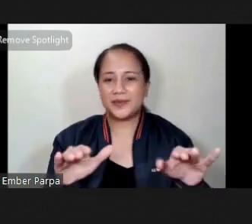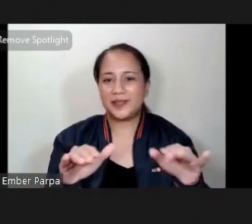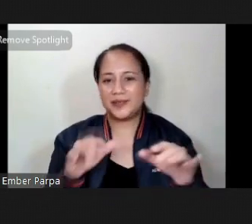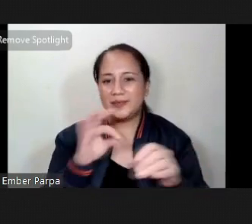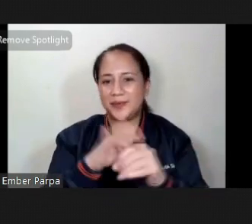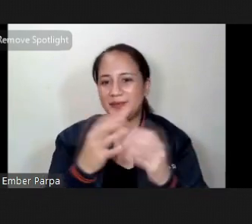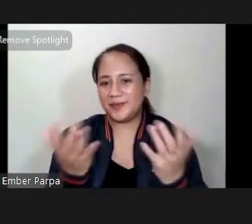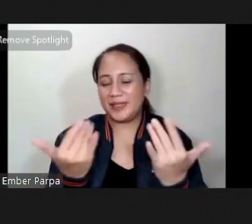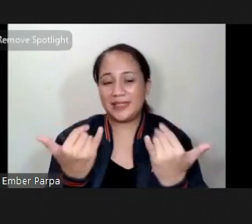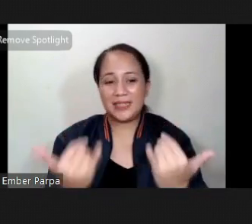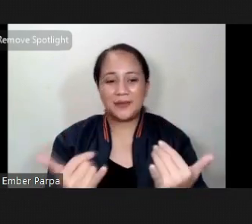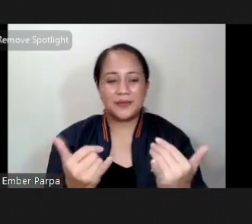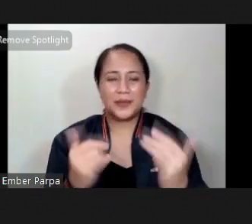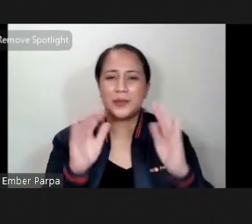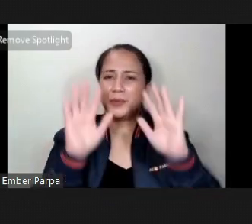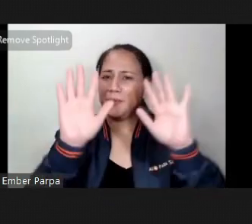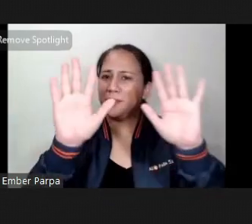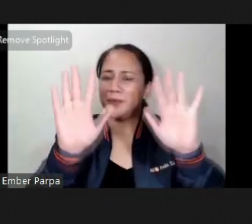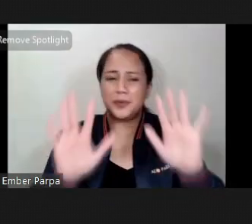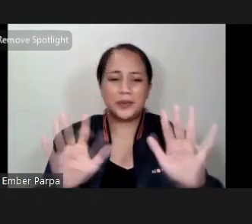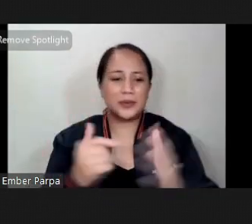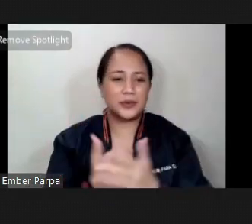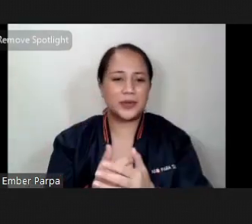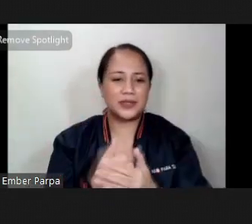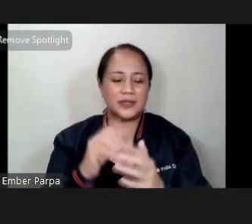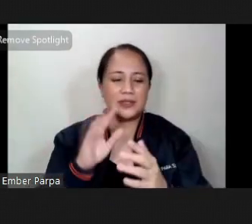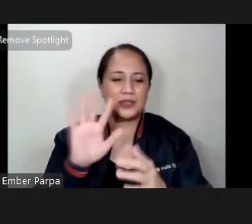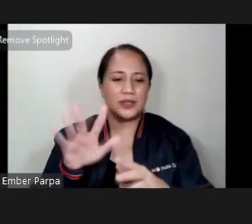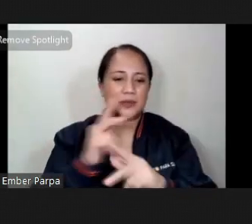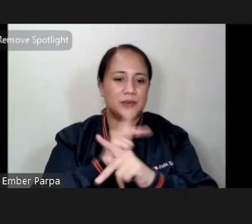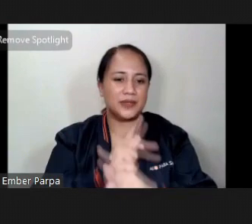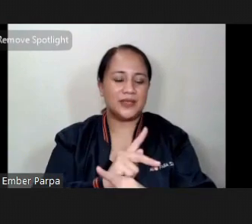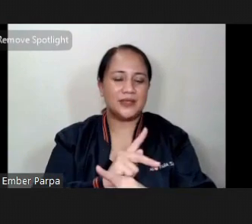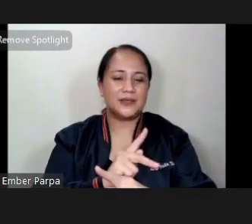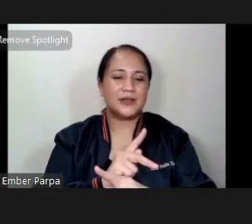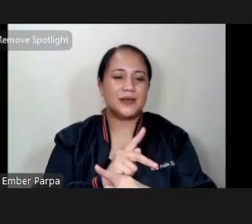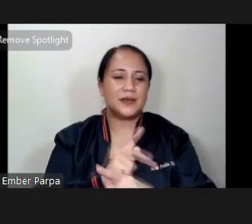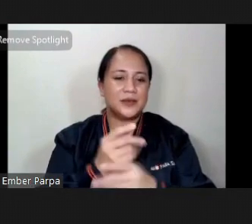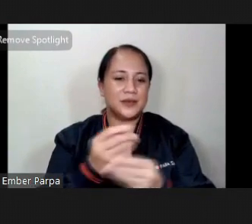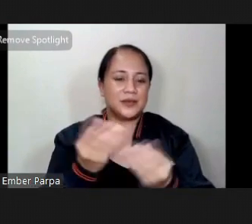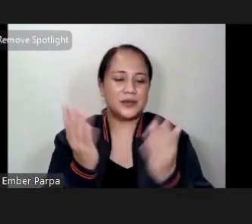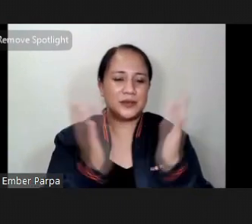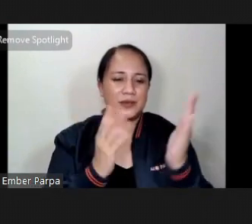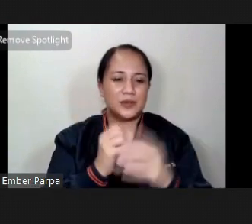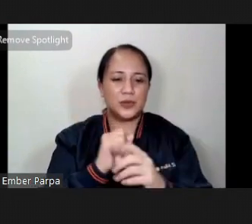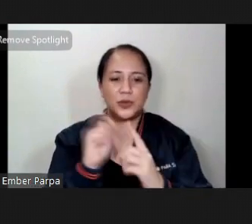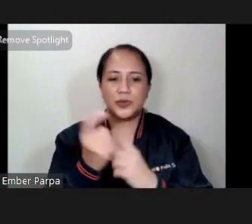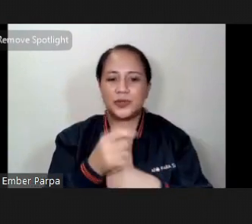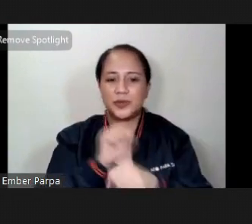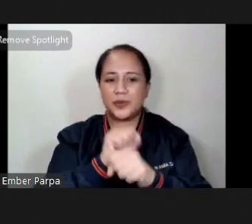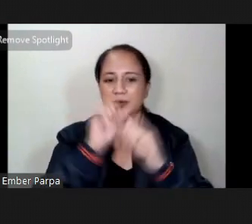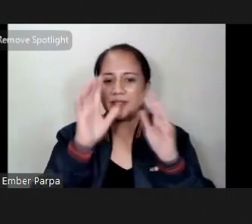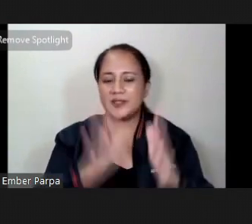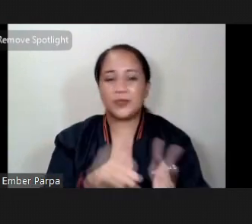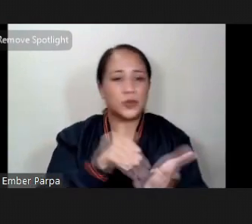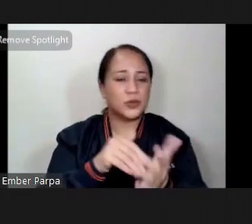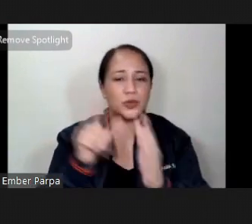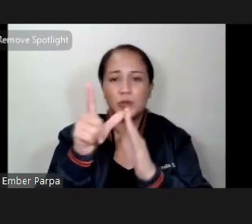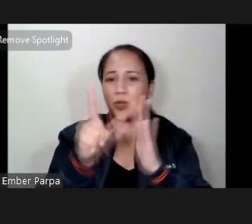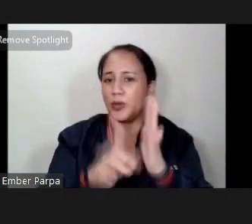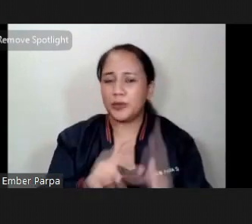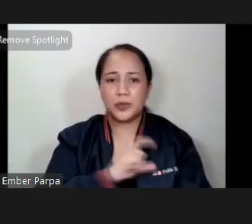platforms. Hinahangaan po kayong lahat mga child protection service providers, social workers, doctors, lawyers,